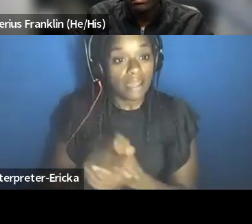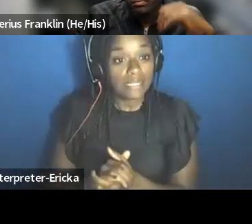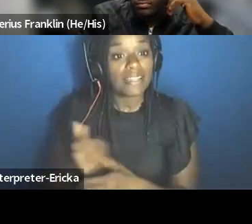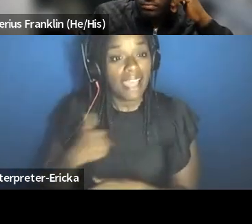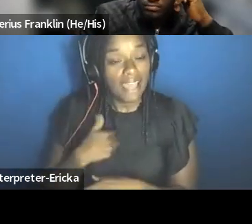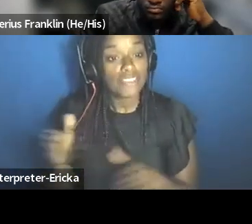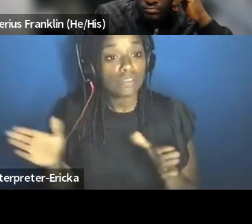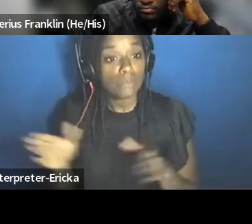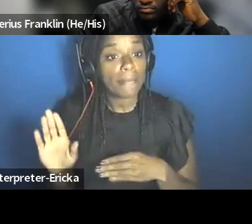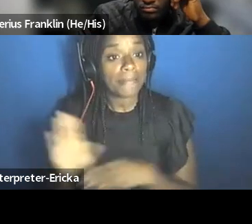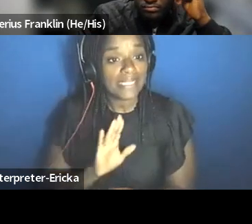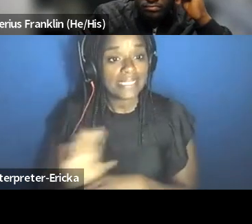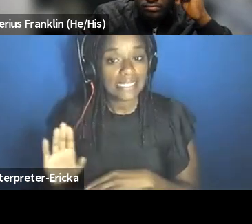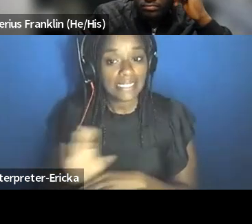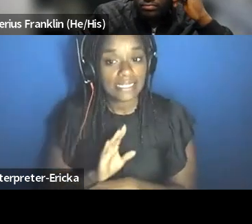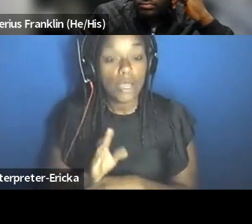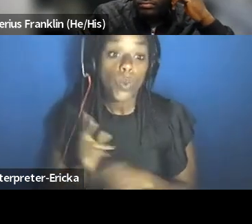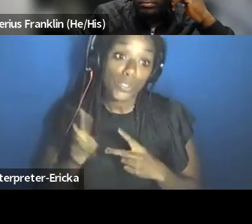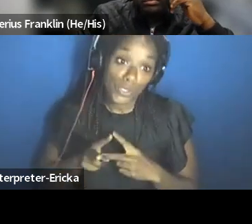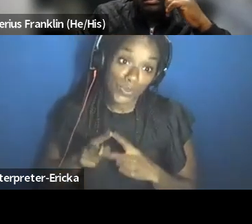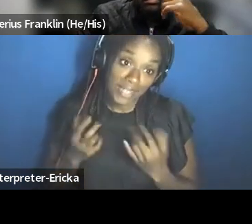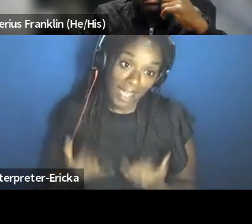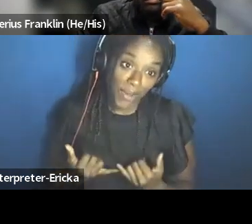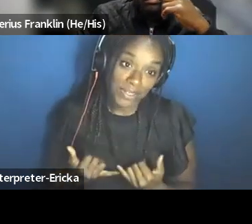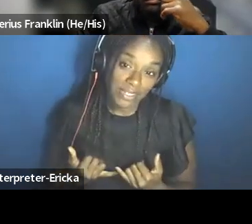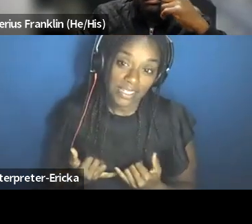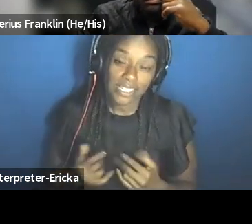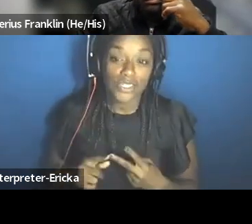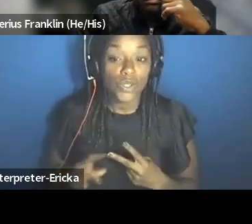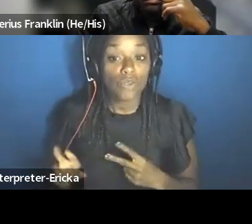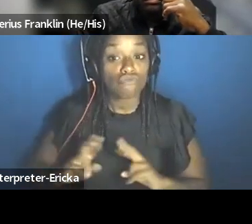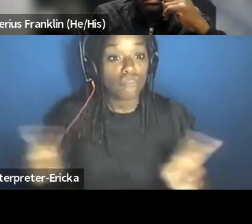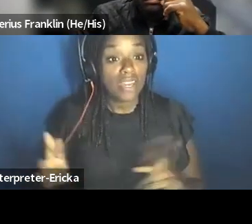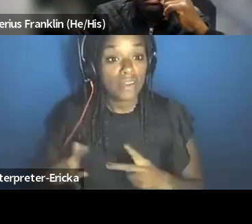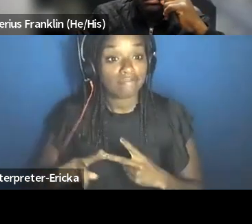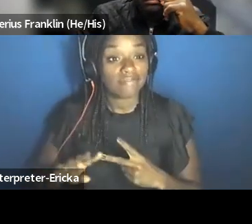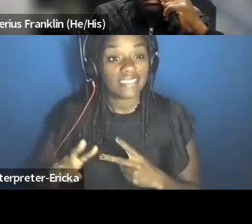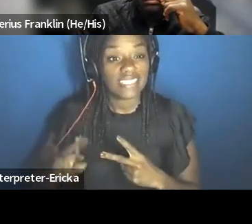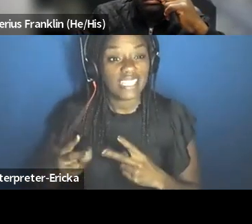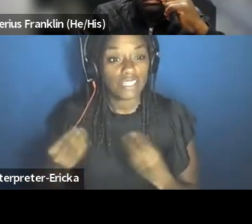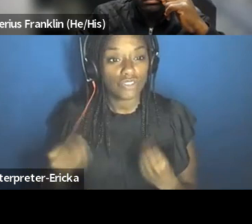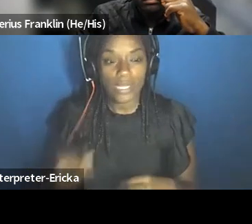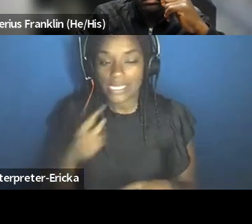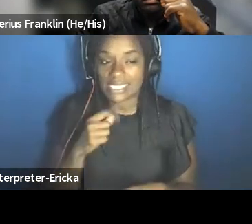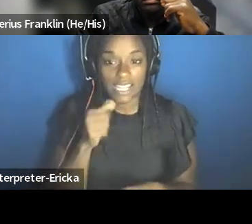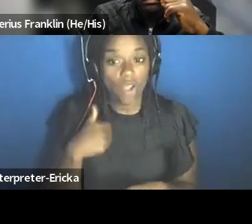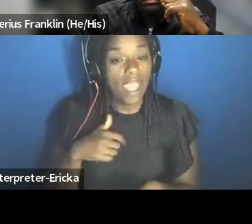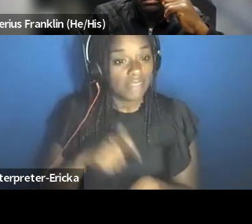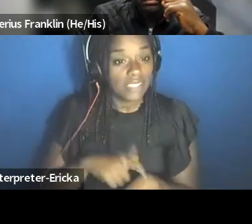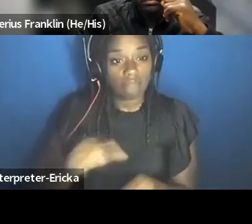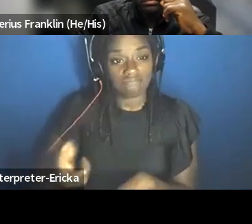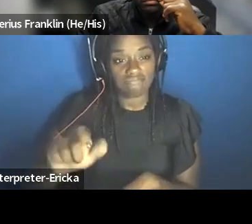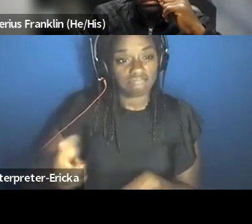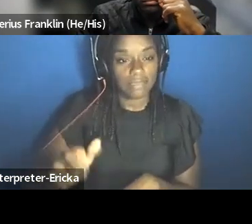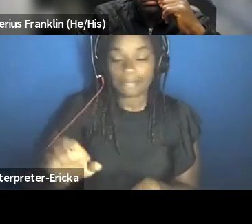so 2 small businesses now. And so we got ready to open the second store. And he's like, I don't have time to deal with that doorknob. I'm like, you are absolutely not